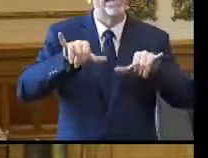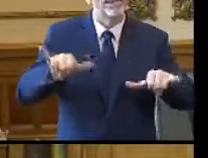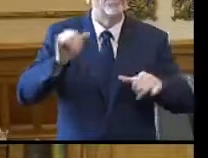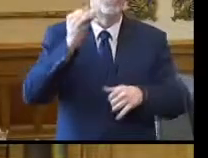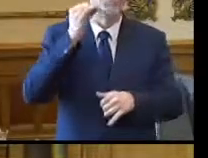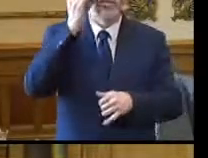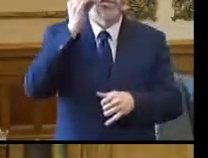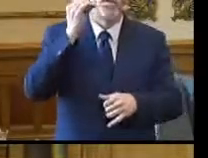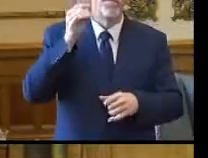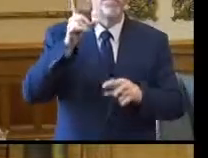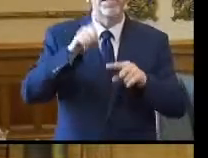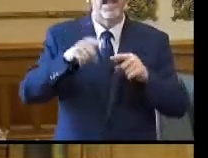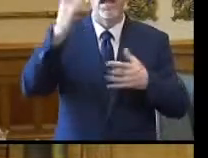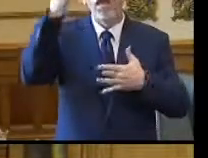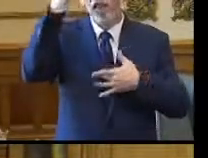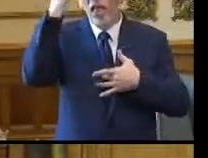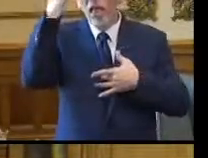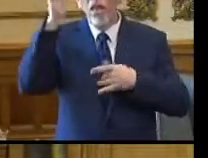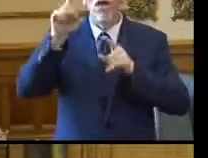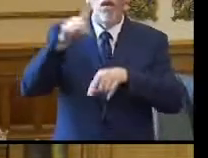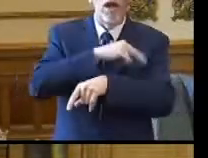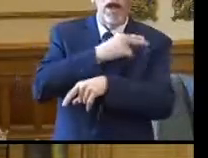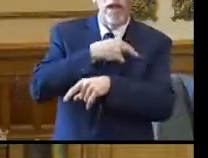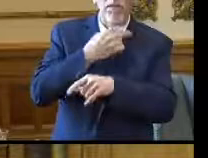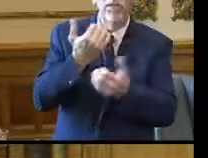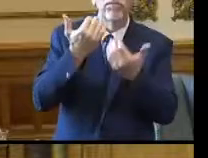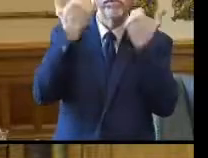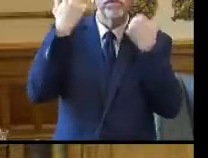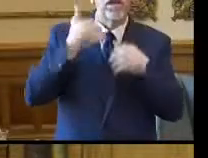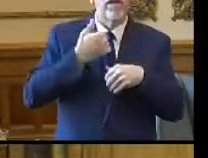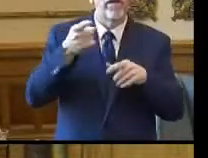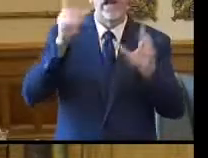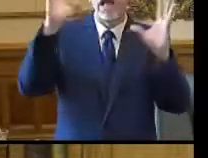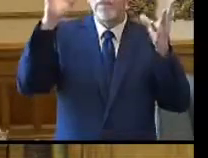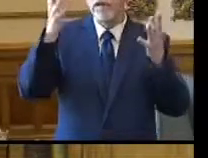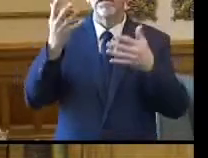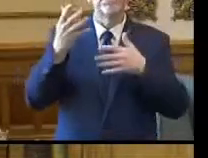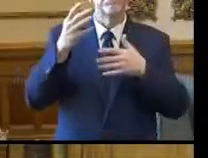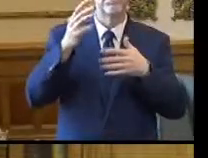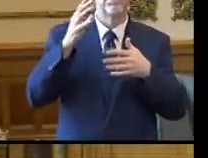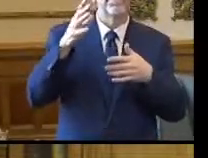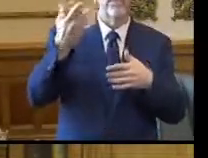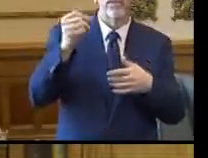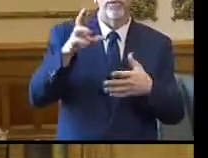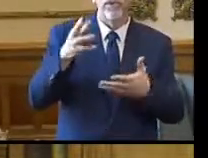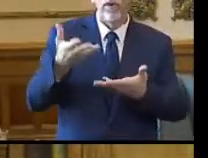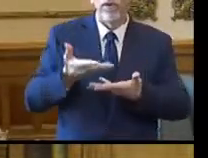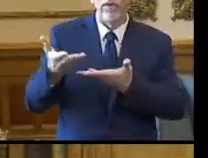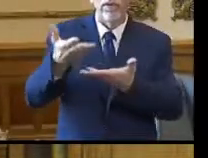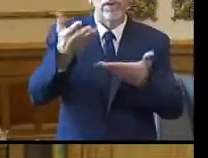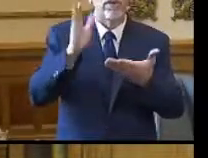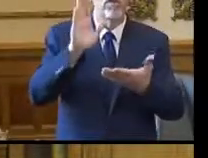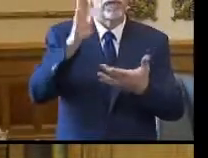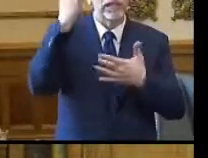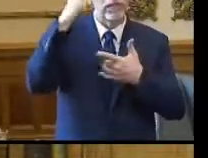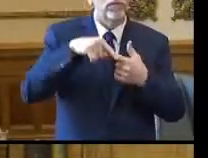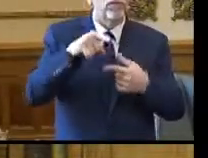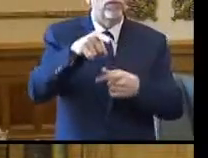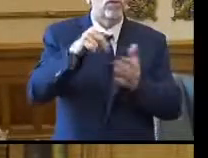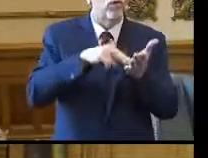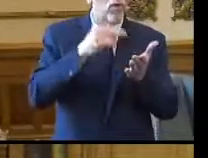We can't have you sick and in our hospitals and being carried in our ambulances or taking it into our long-term care